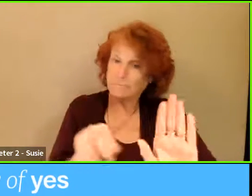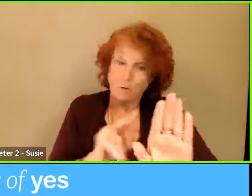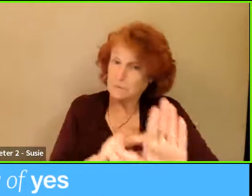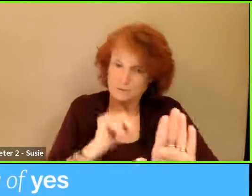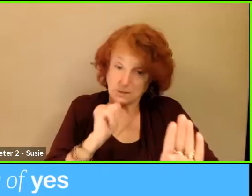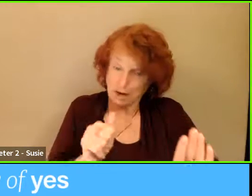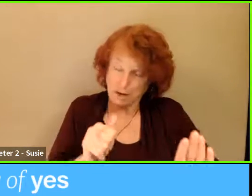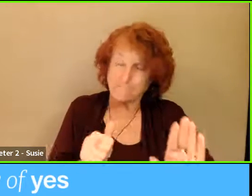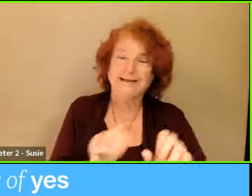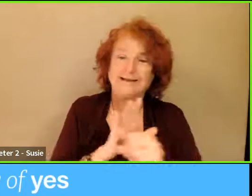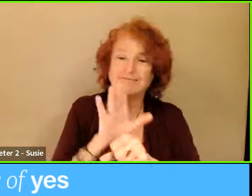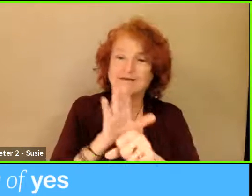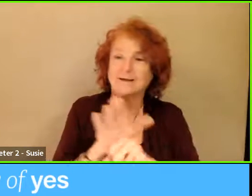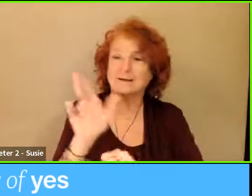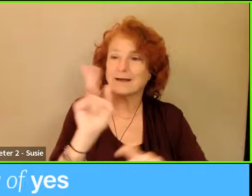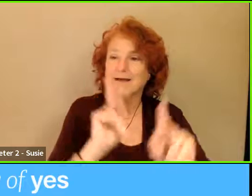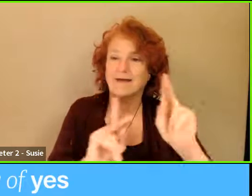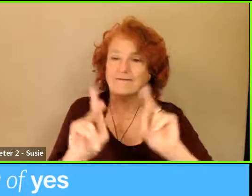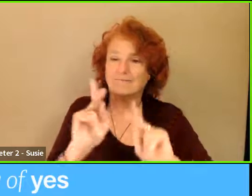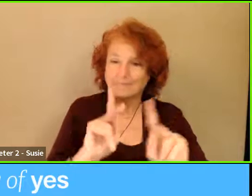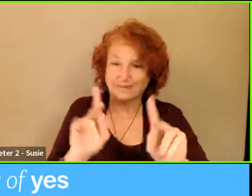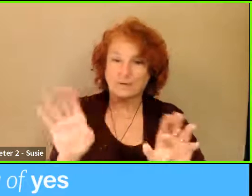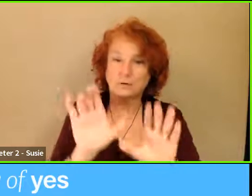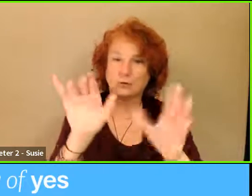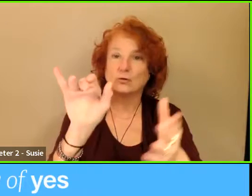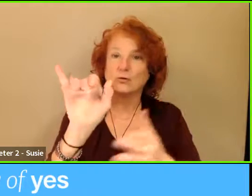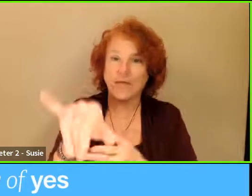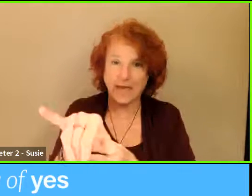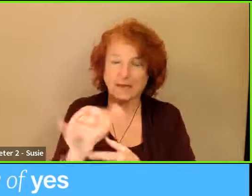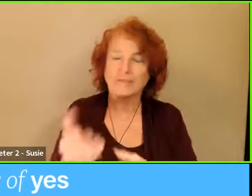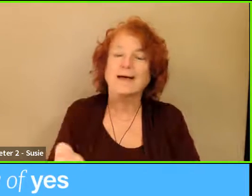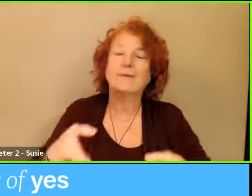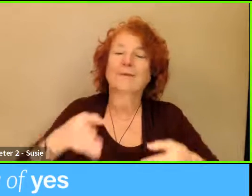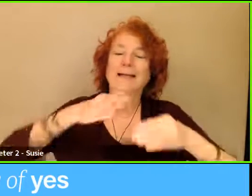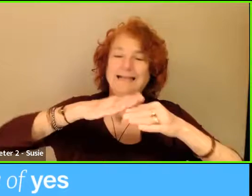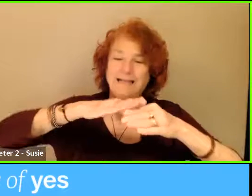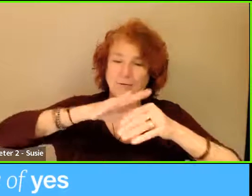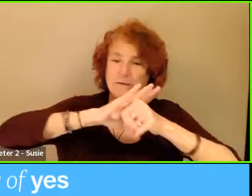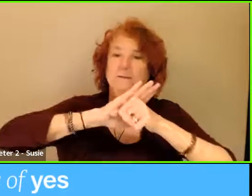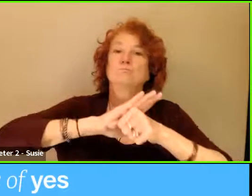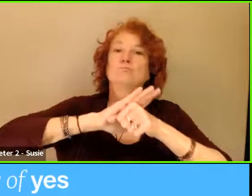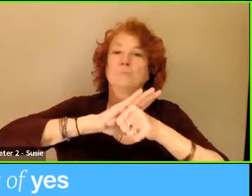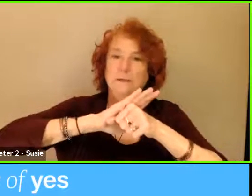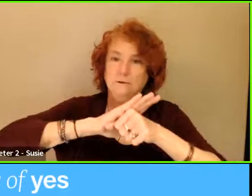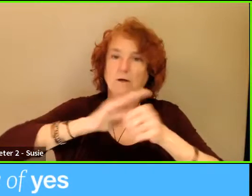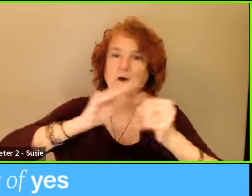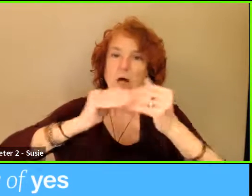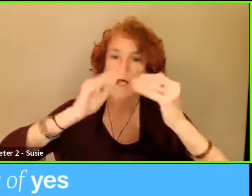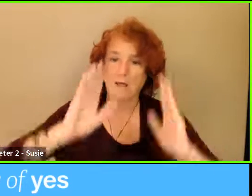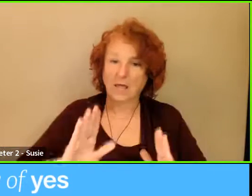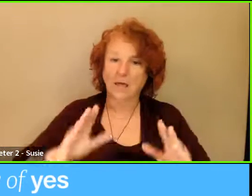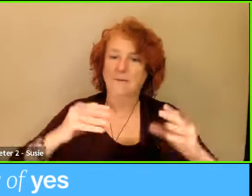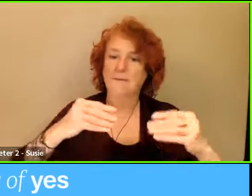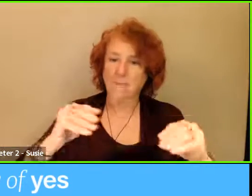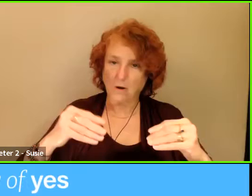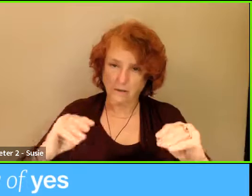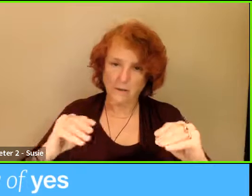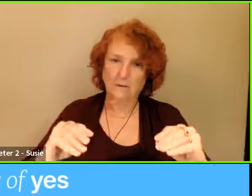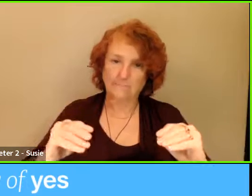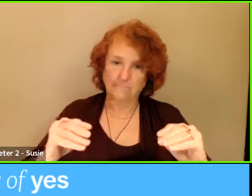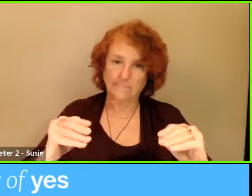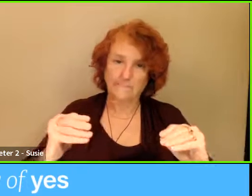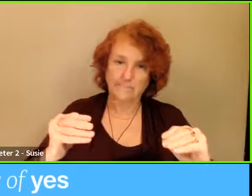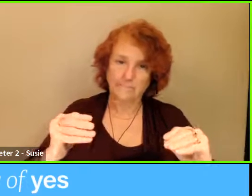if enough people do something like that, then it increases pressure on the housing market in a